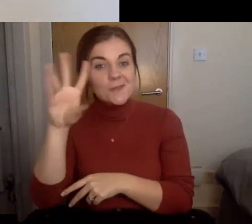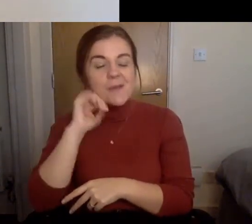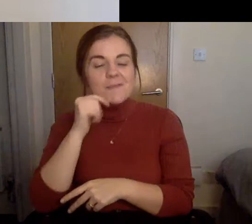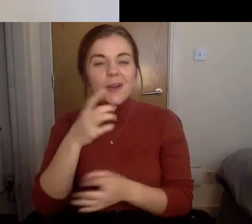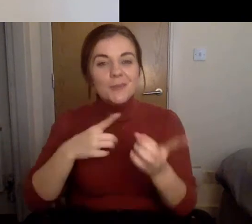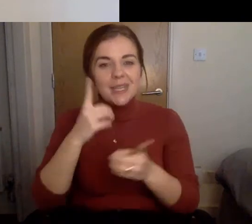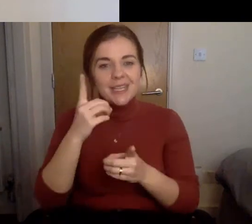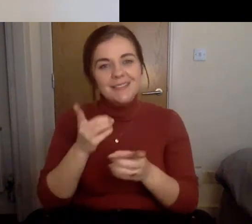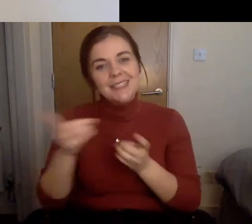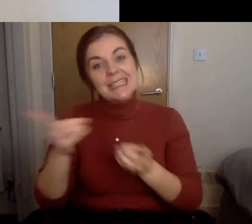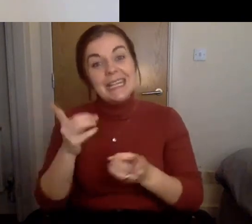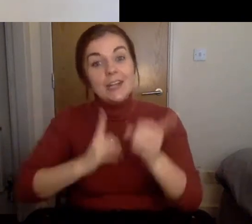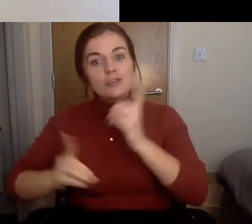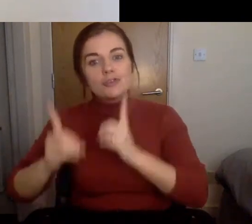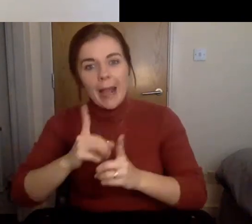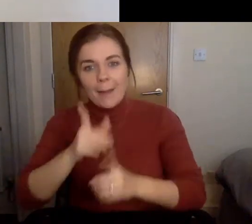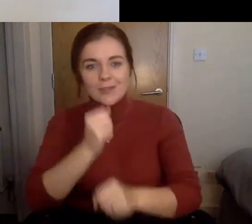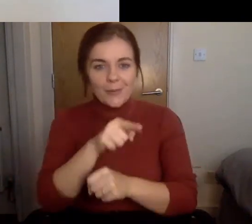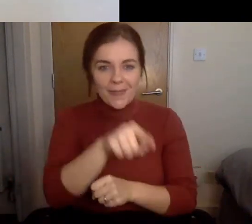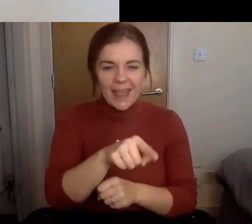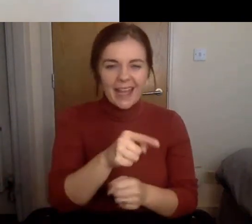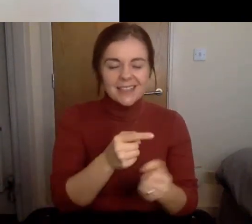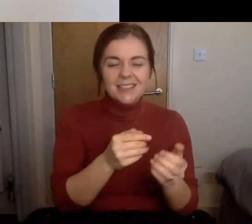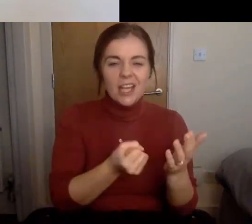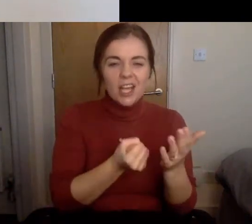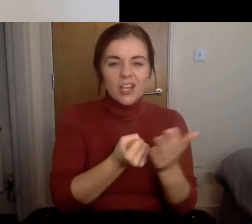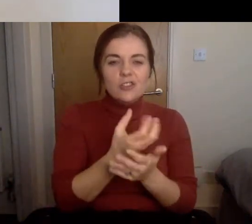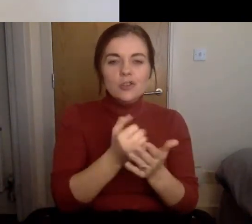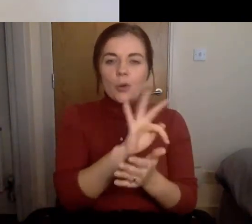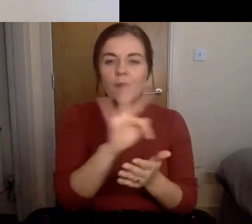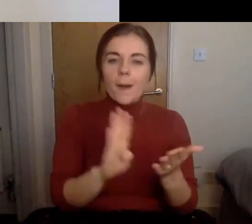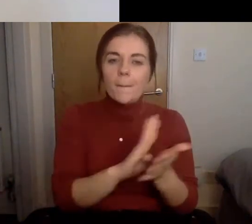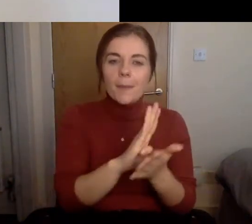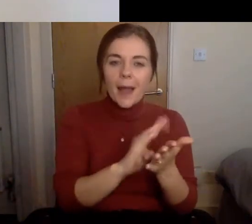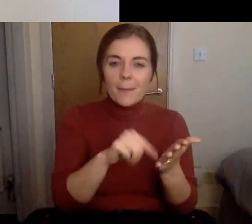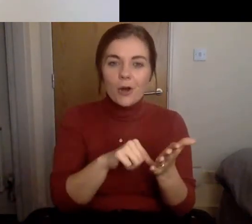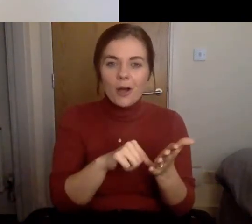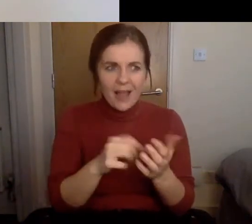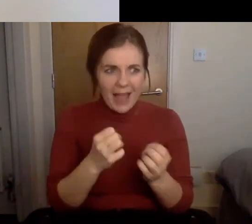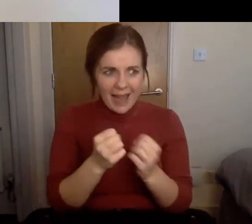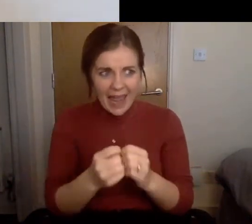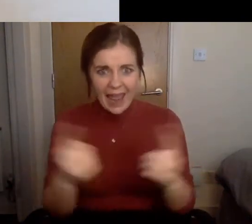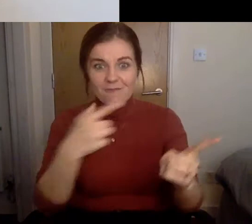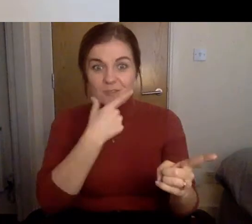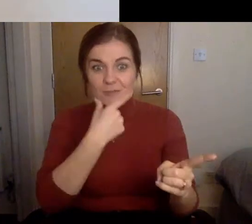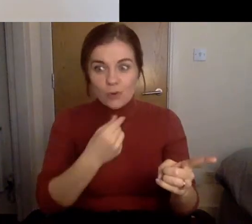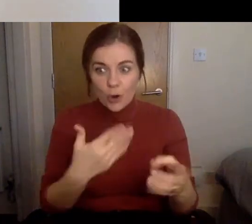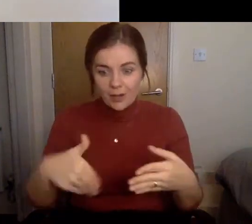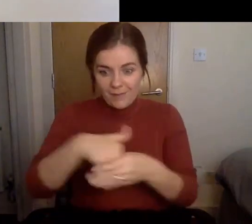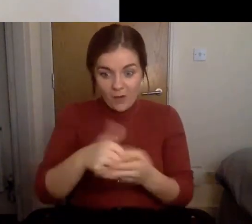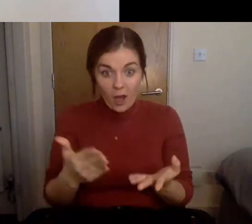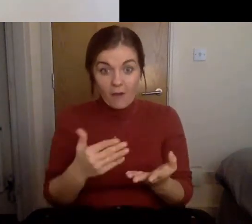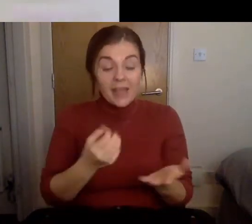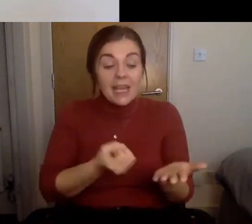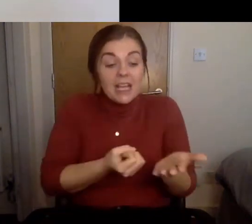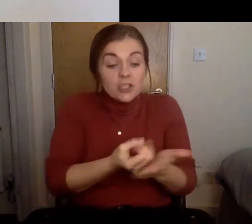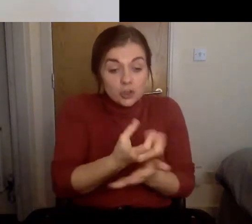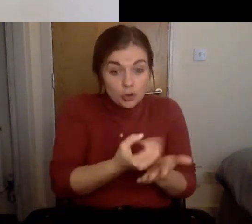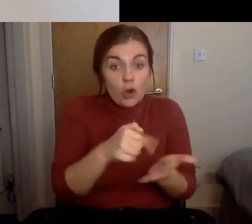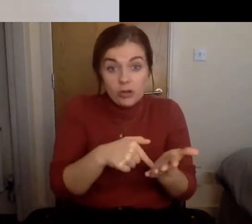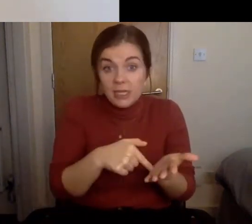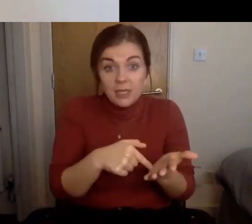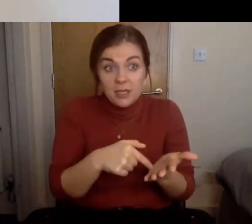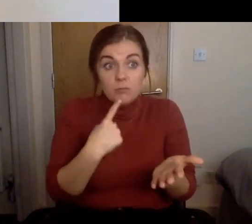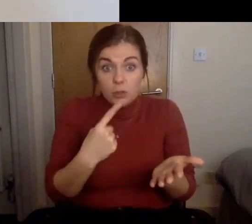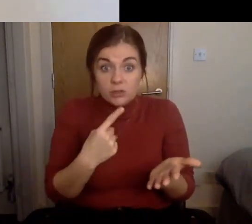vineyard. And every single boy took part because it was just a story. It happened to be a story that Jesus told, but it could have been